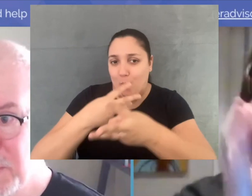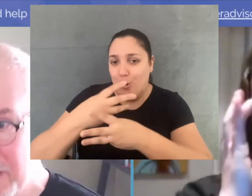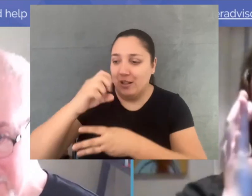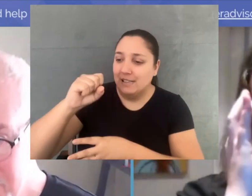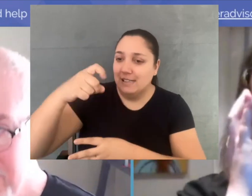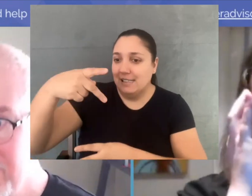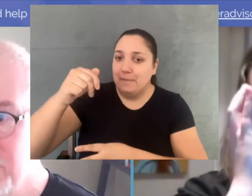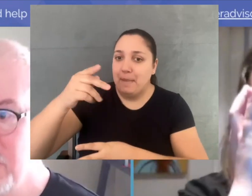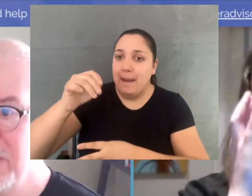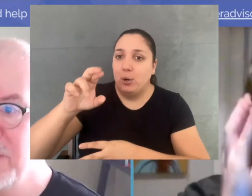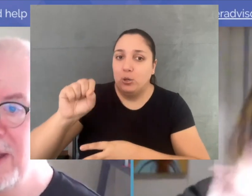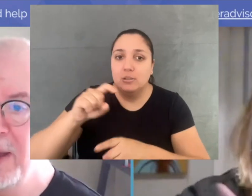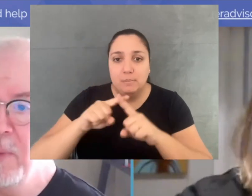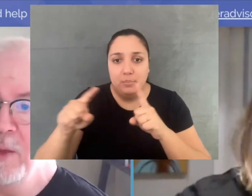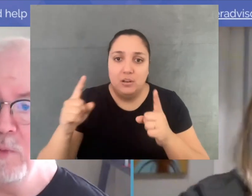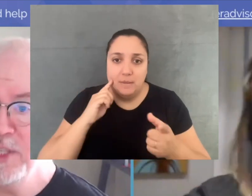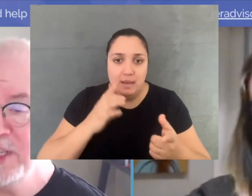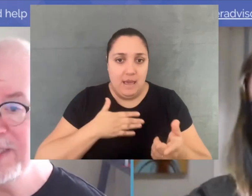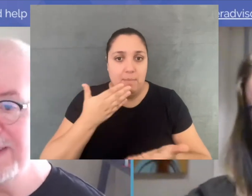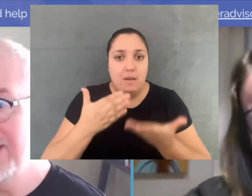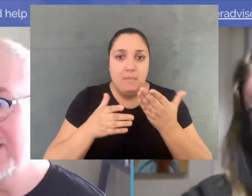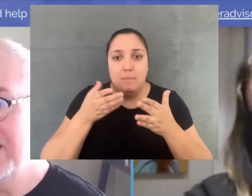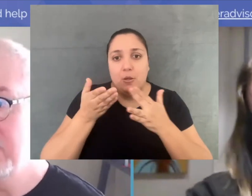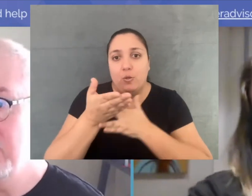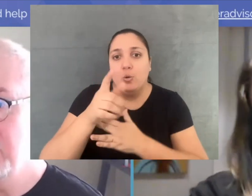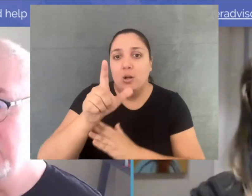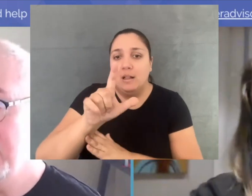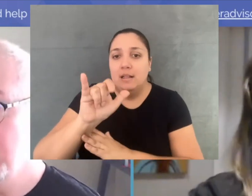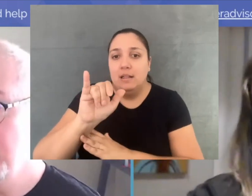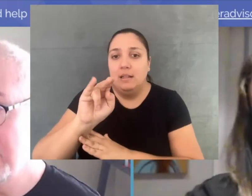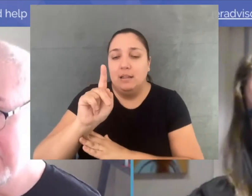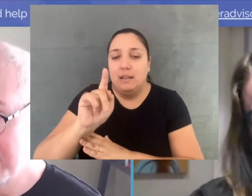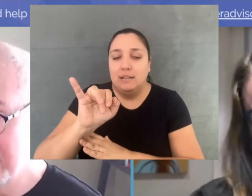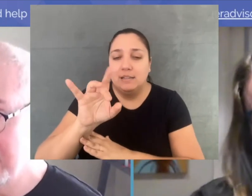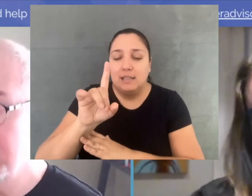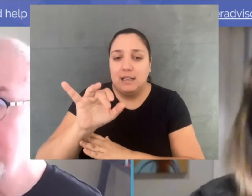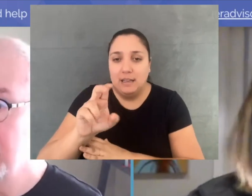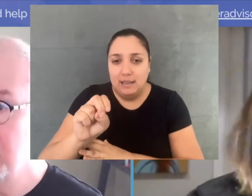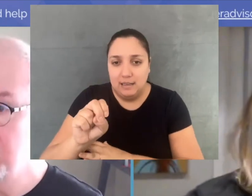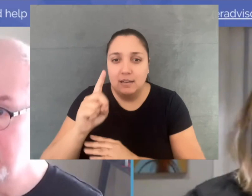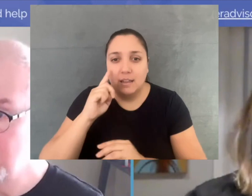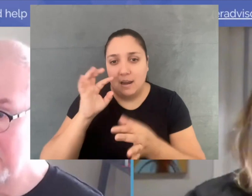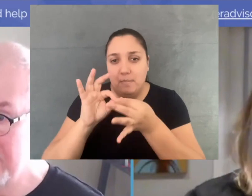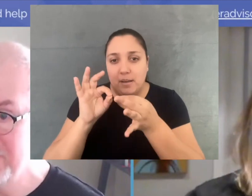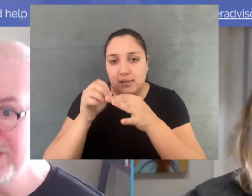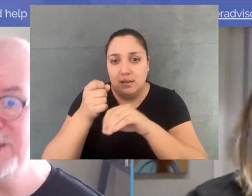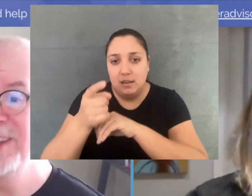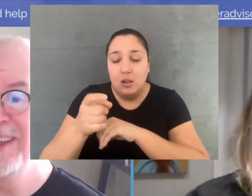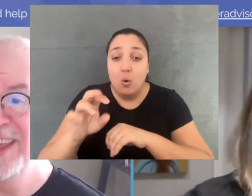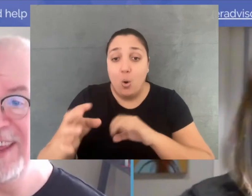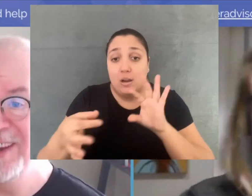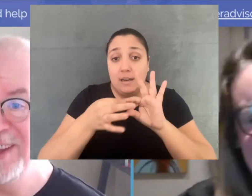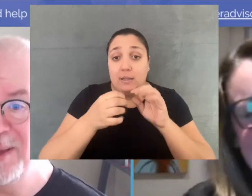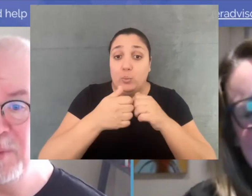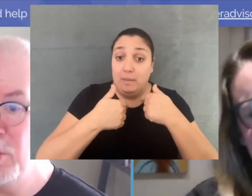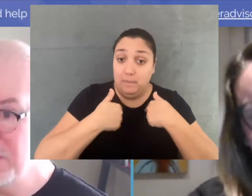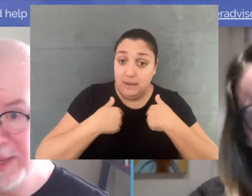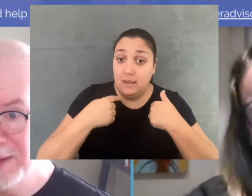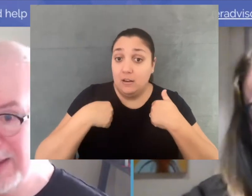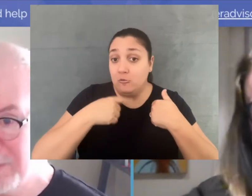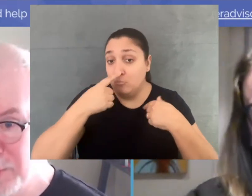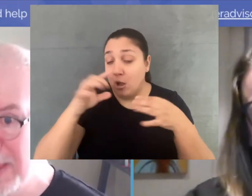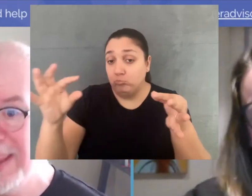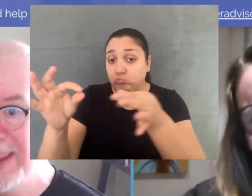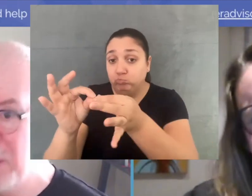world of spammers for you, we'll suggest that they connect with you via LinkedIn with a direct message. And or they